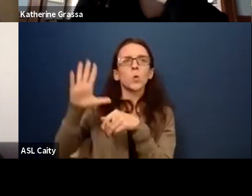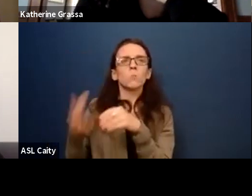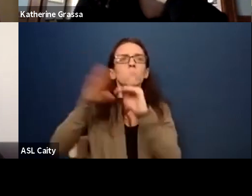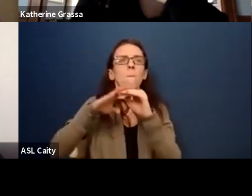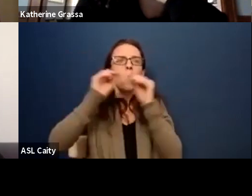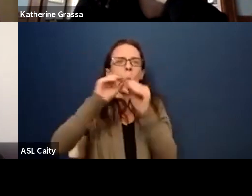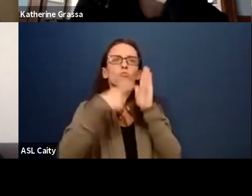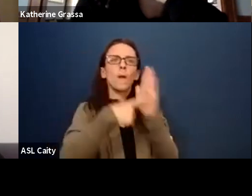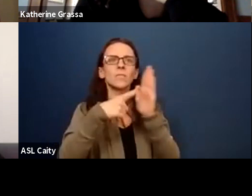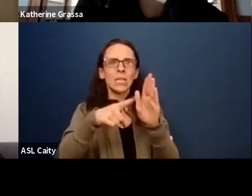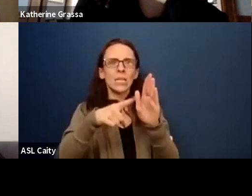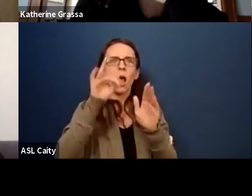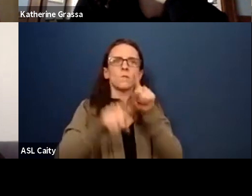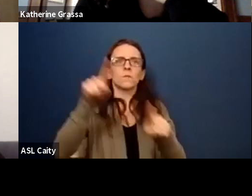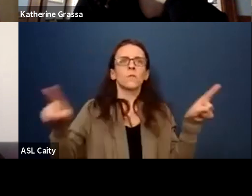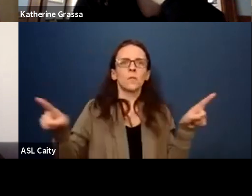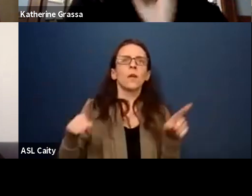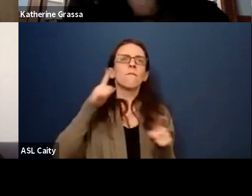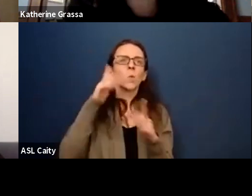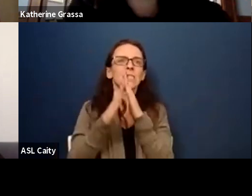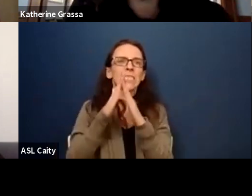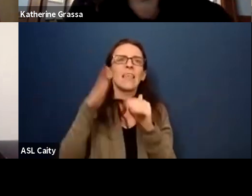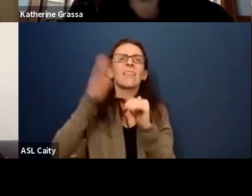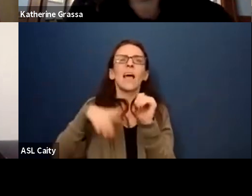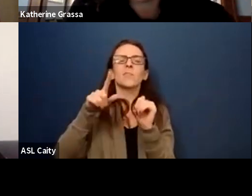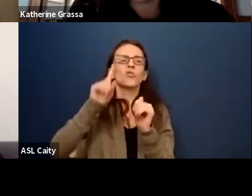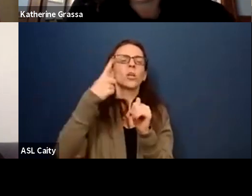across the city than a straight lottery.